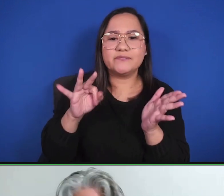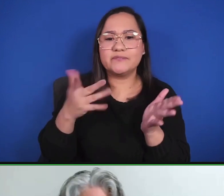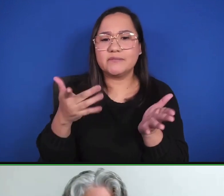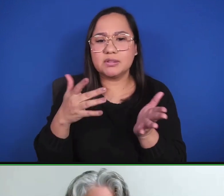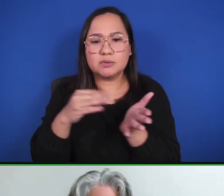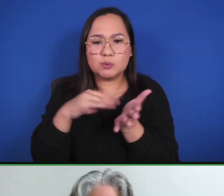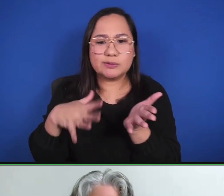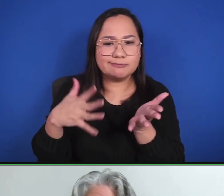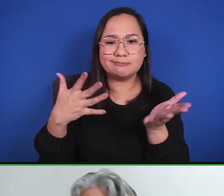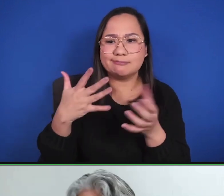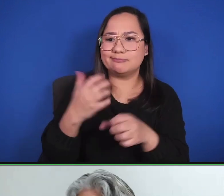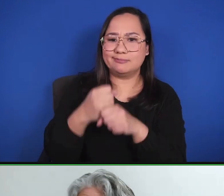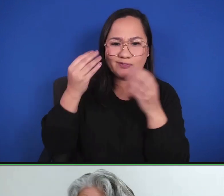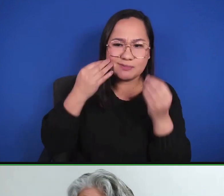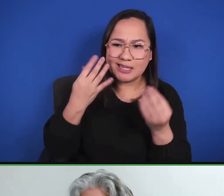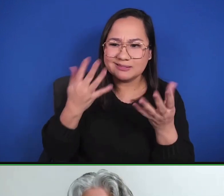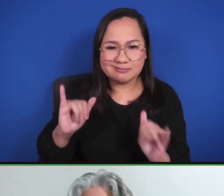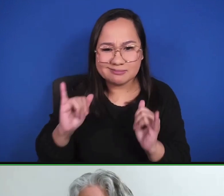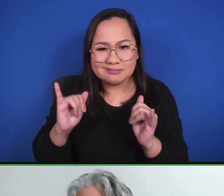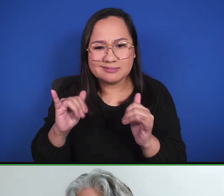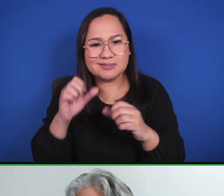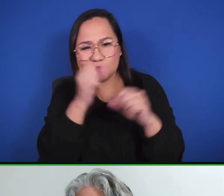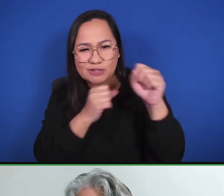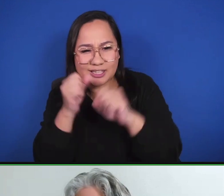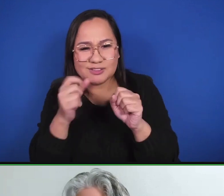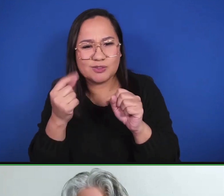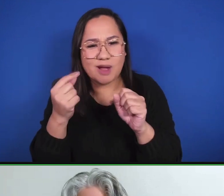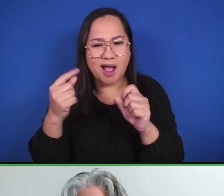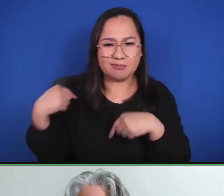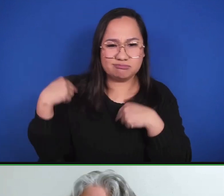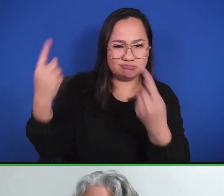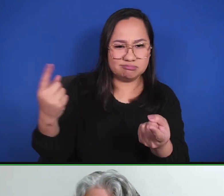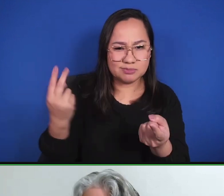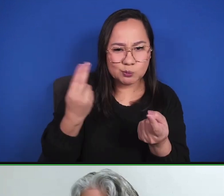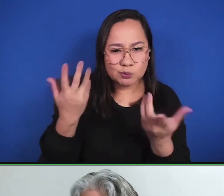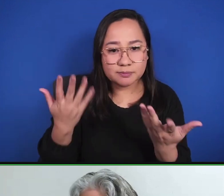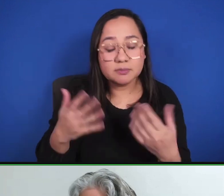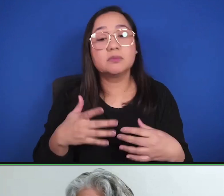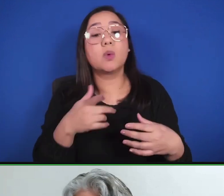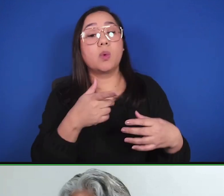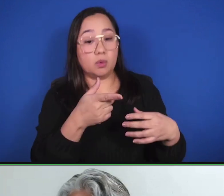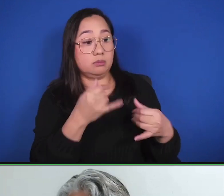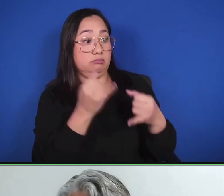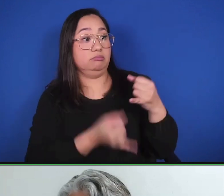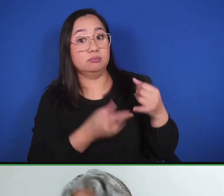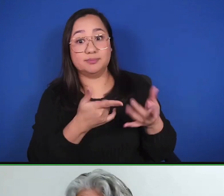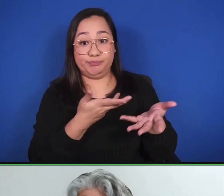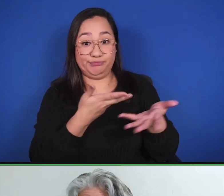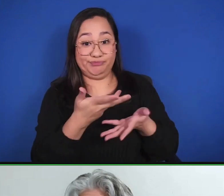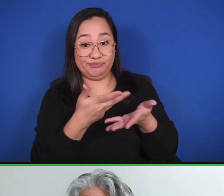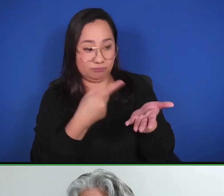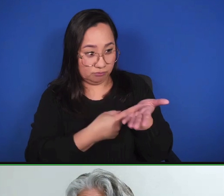used? Finally, talking to the student about what type of accommodations that they have used before and what's been